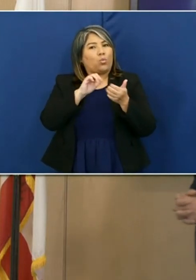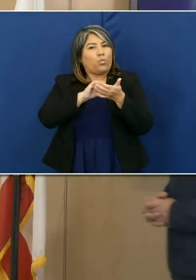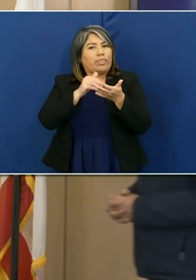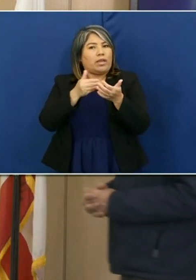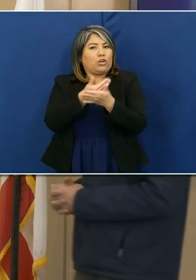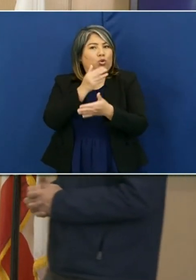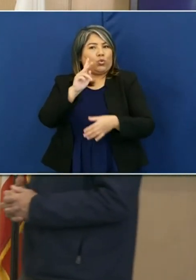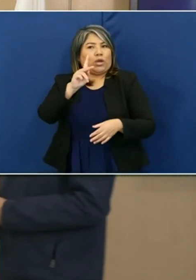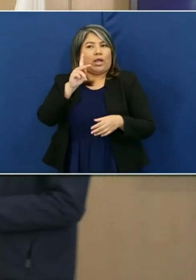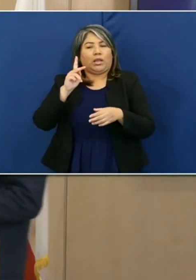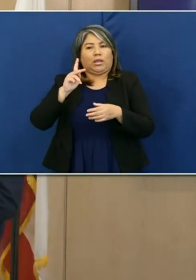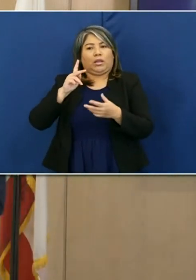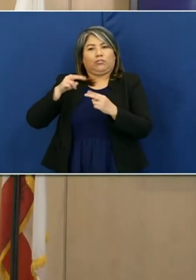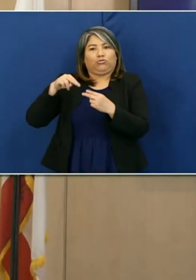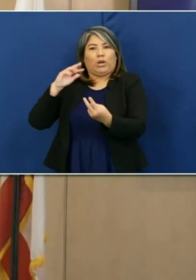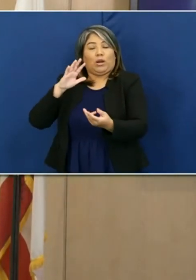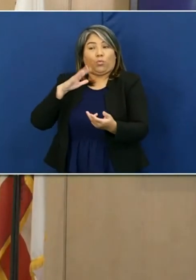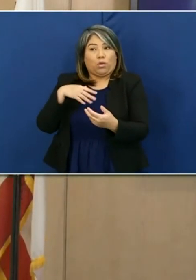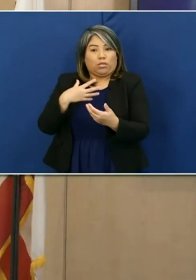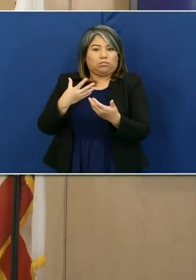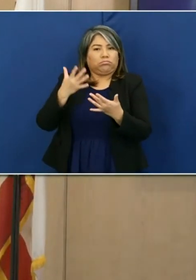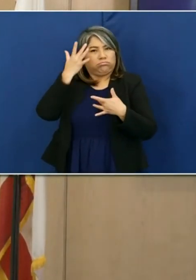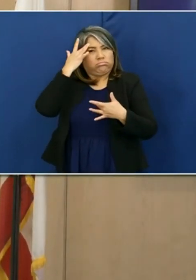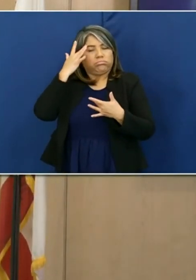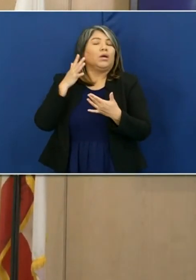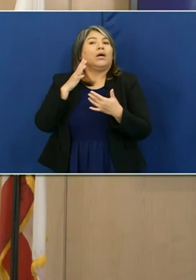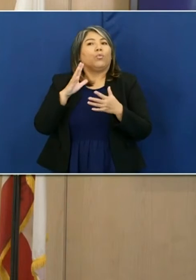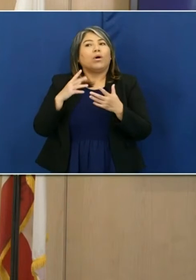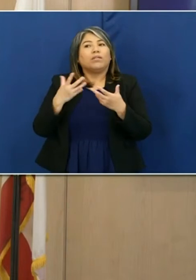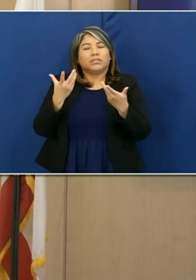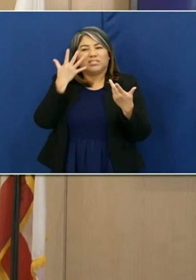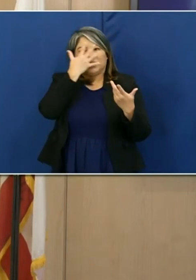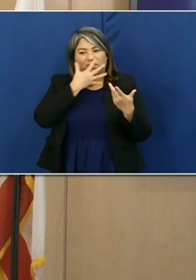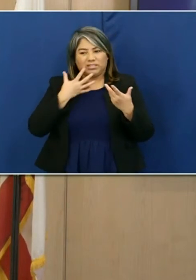differently than the normal strains that are in wide